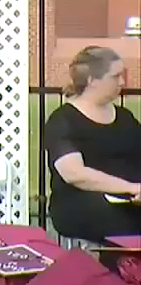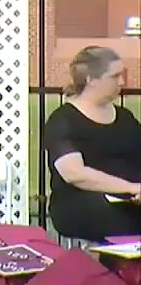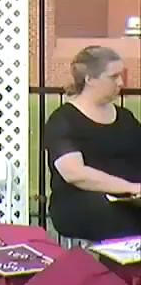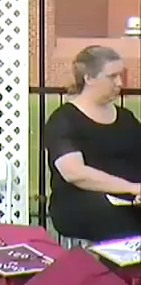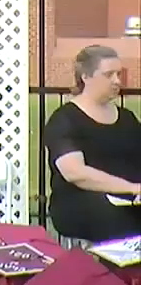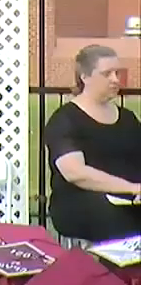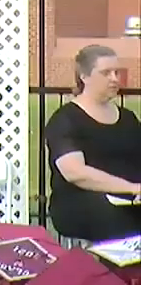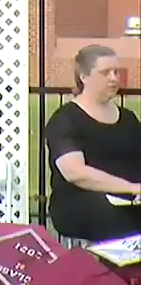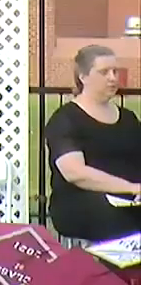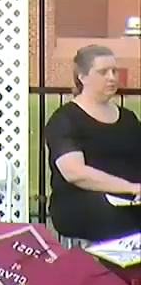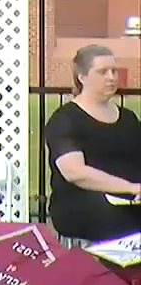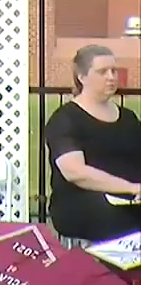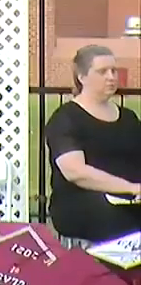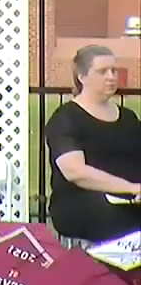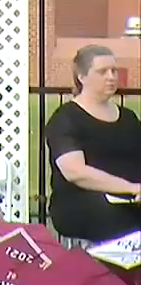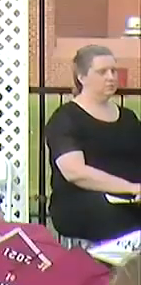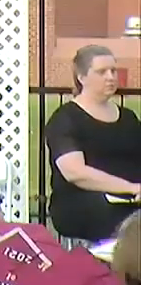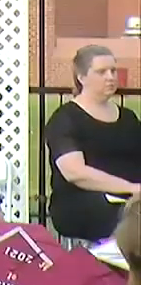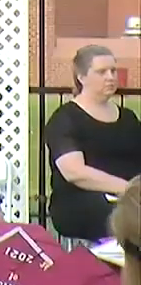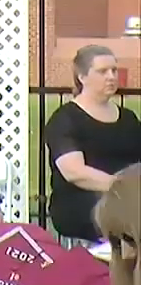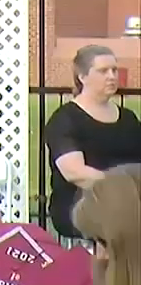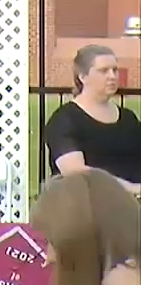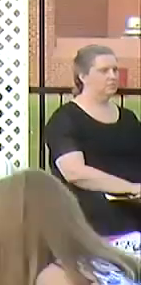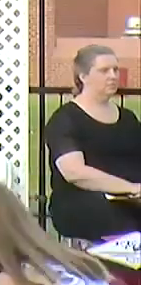Sarah Elizabeth McTeague.